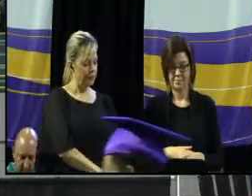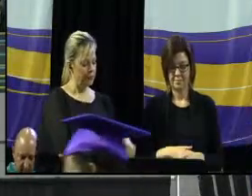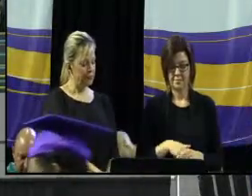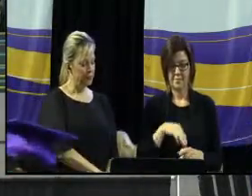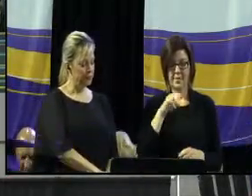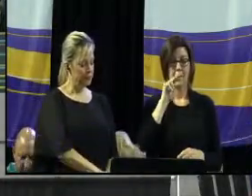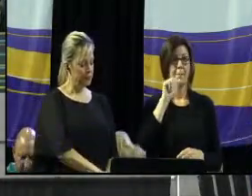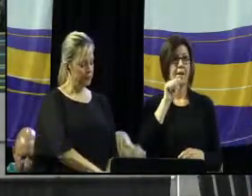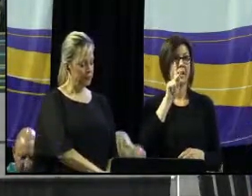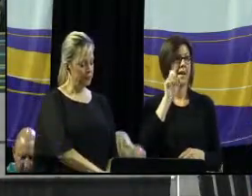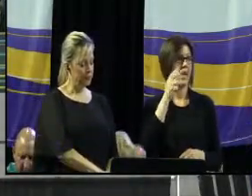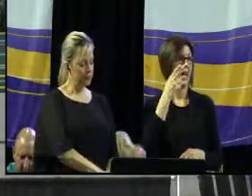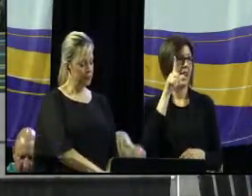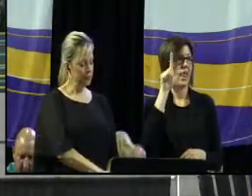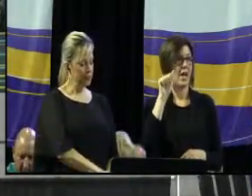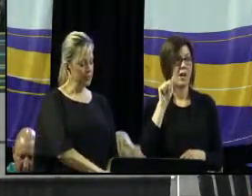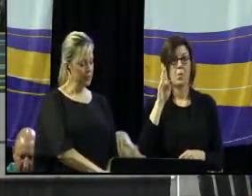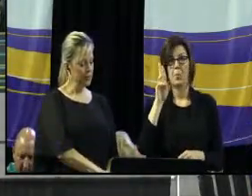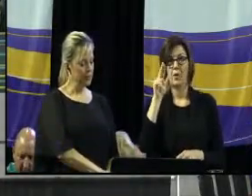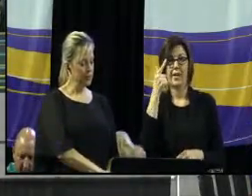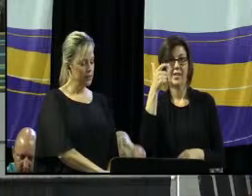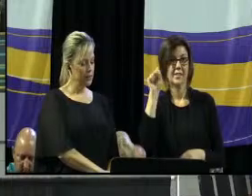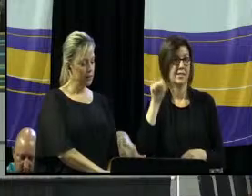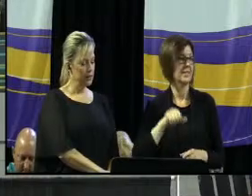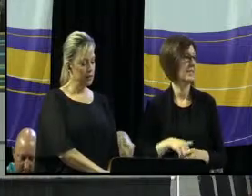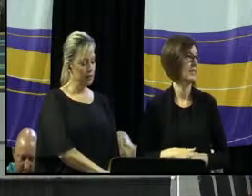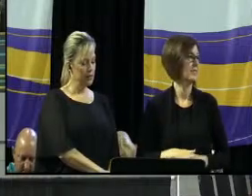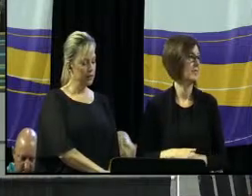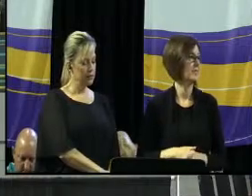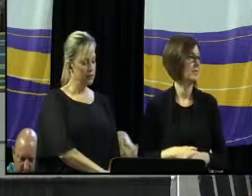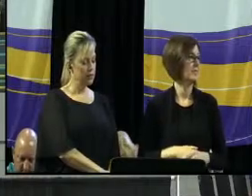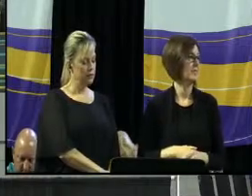Michaela Simone Briggs.